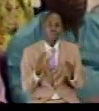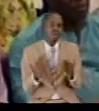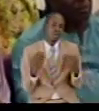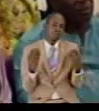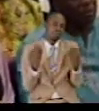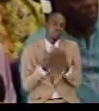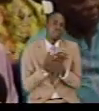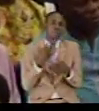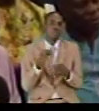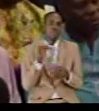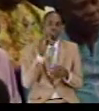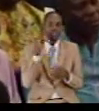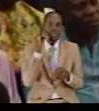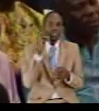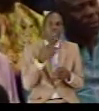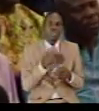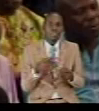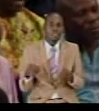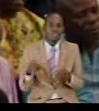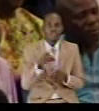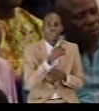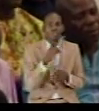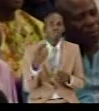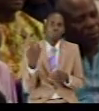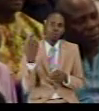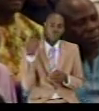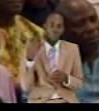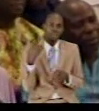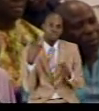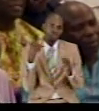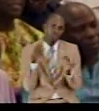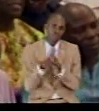they were smitten. I rejoice with you.